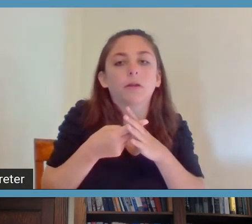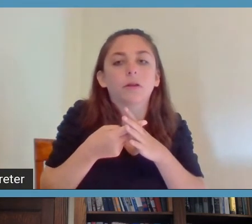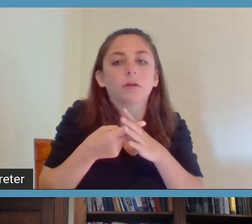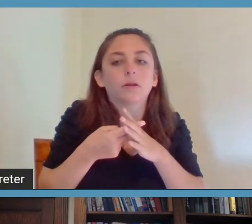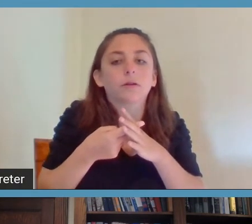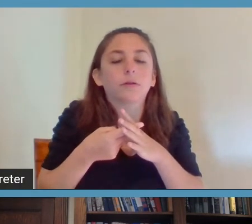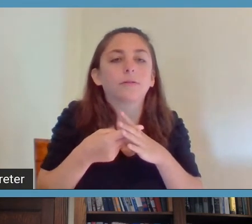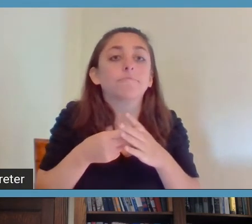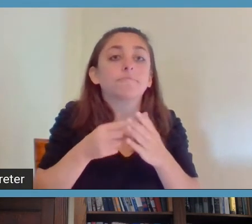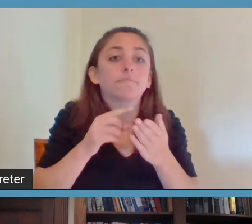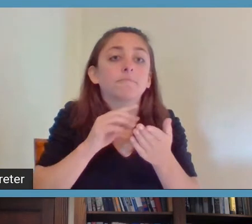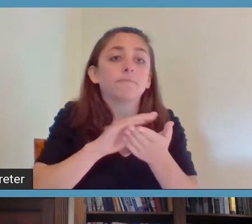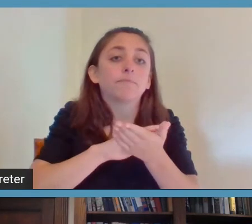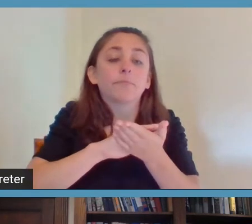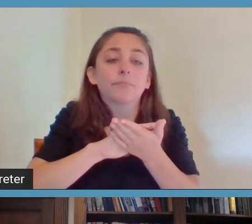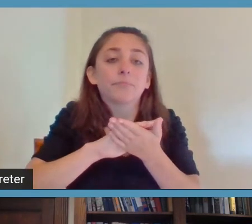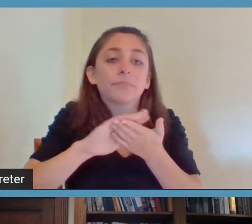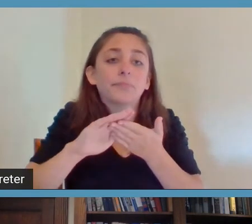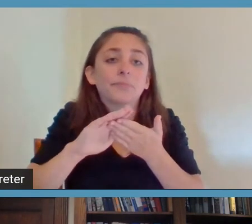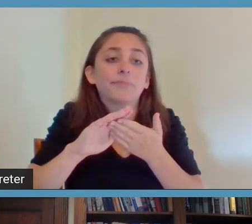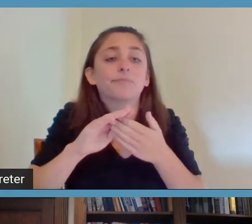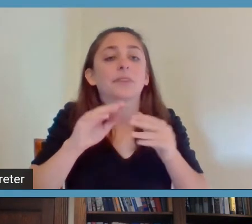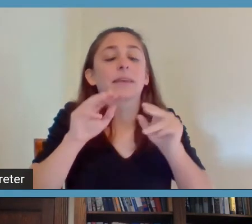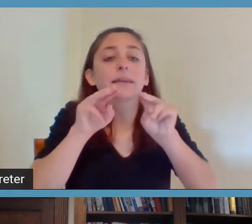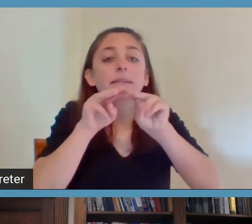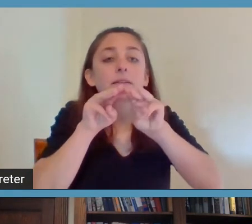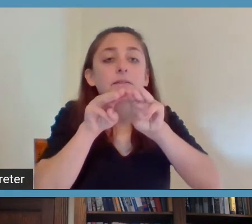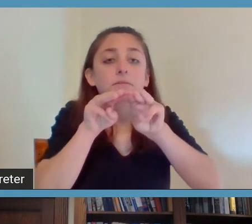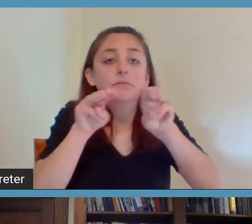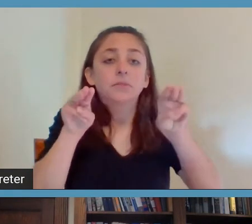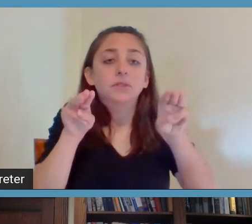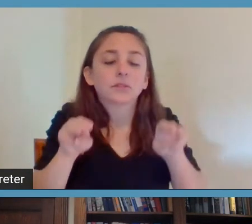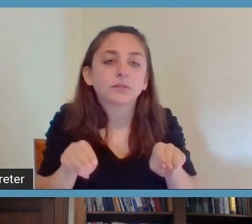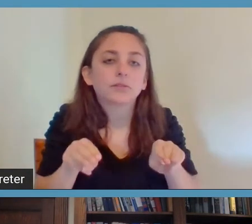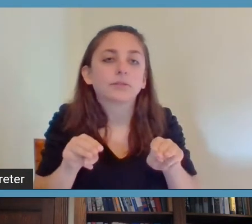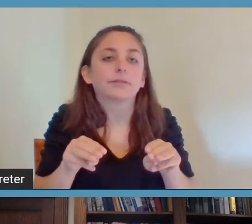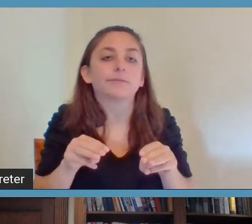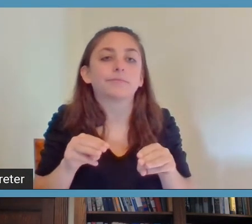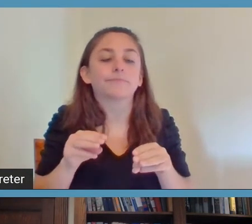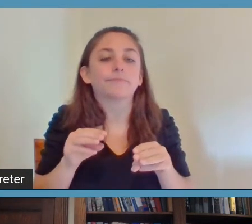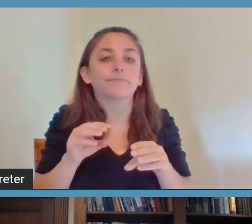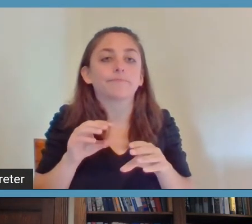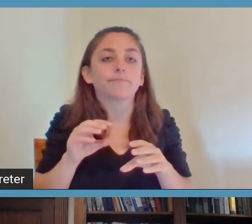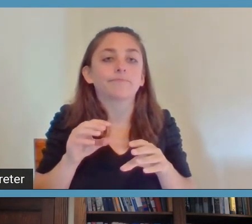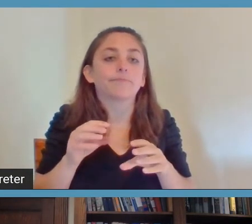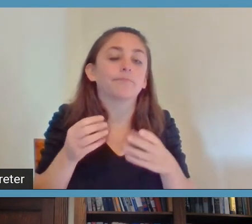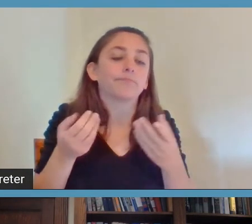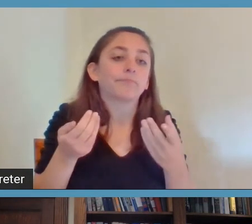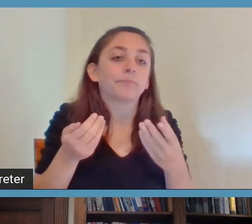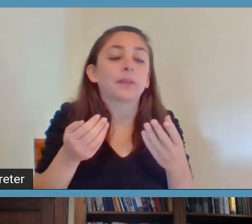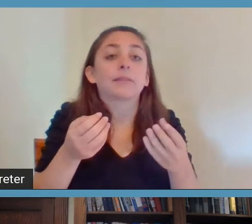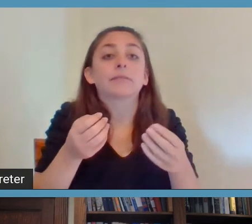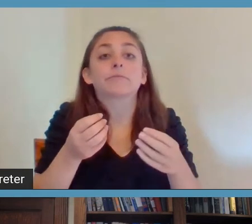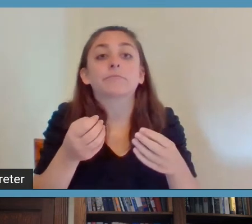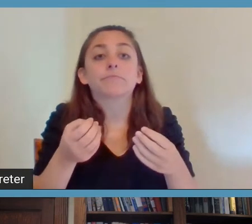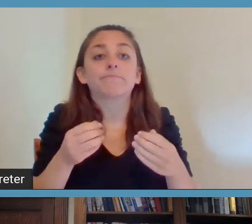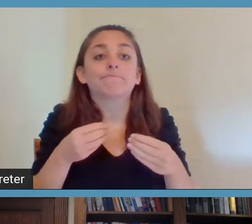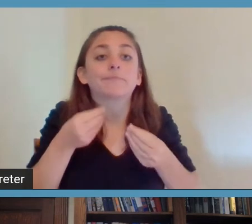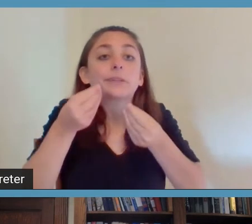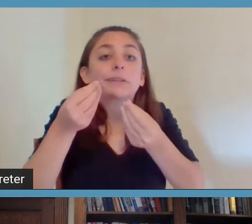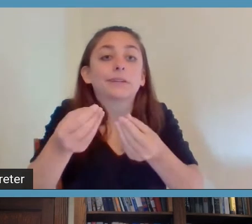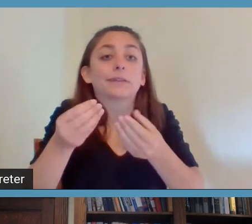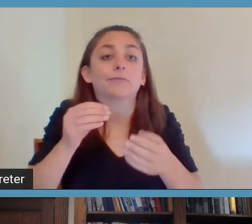I think the nice thing is that the museum hasn't so much interjected themselves into the process. They just sort of give me the space to go with it.